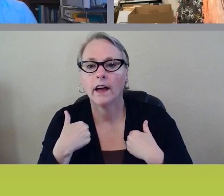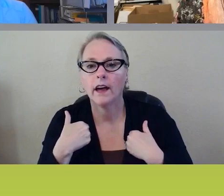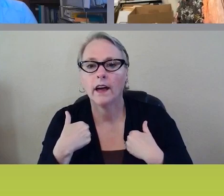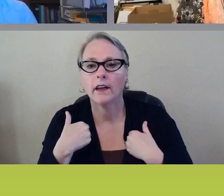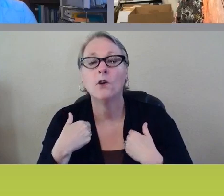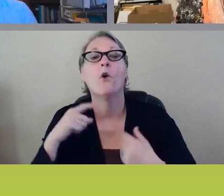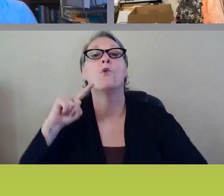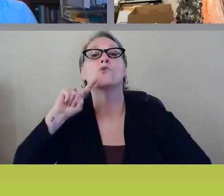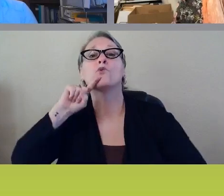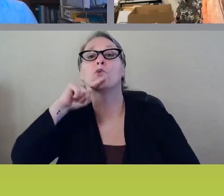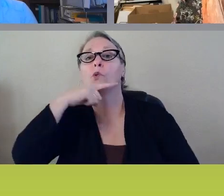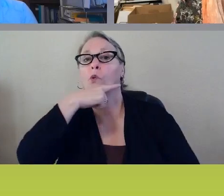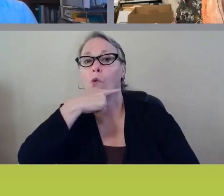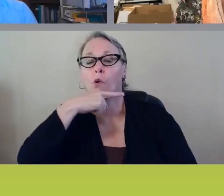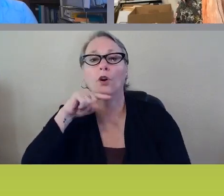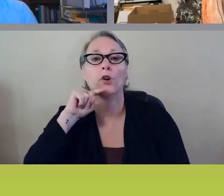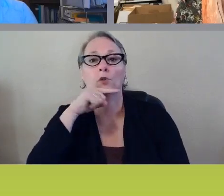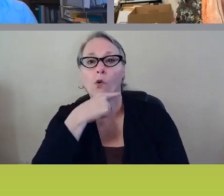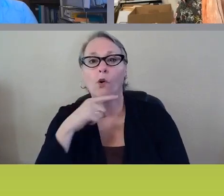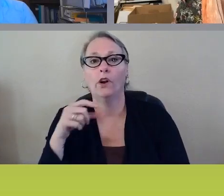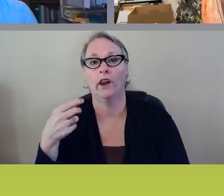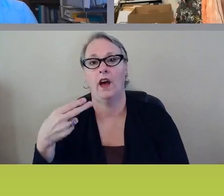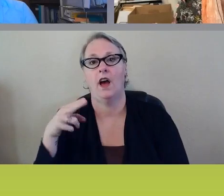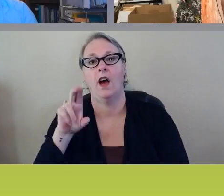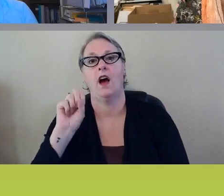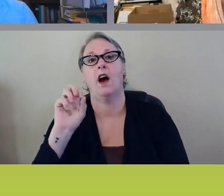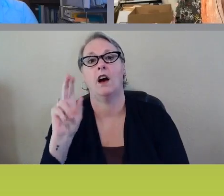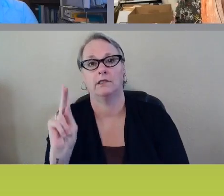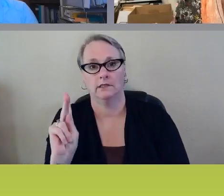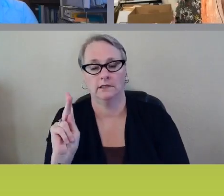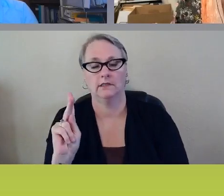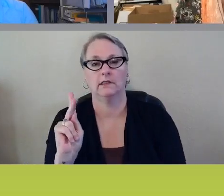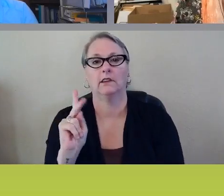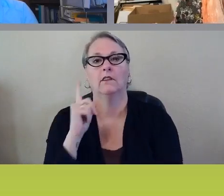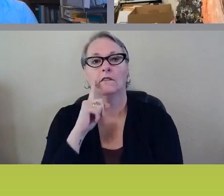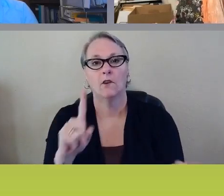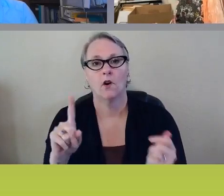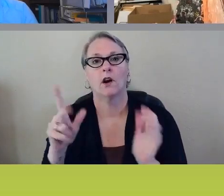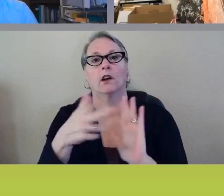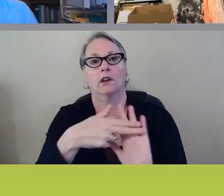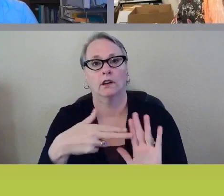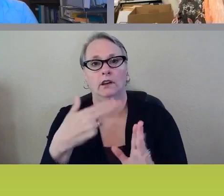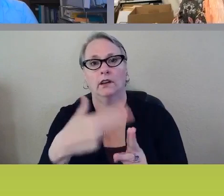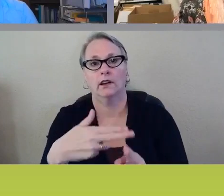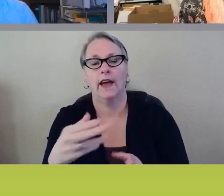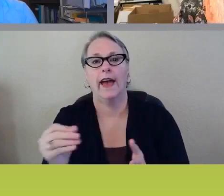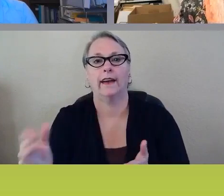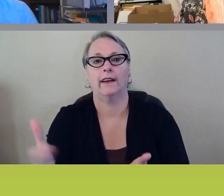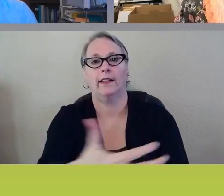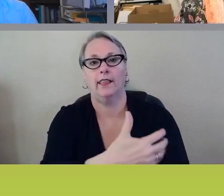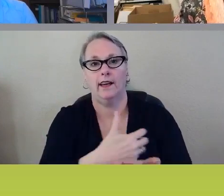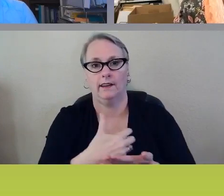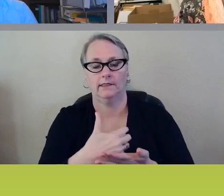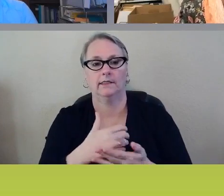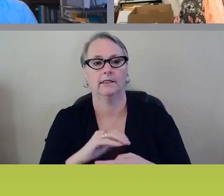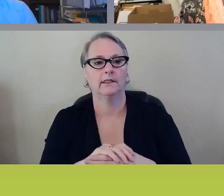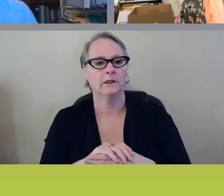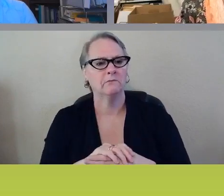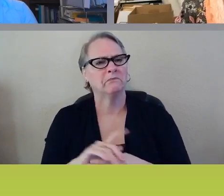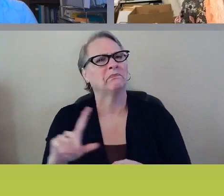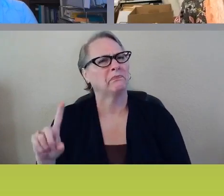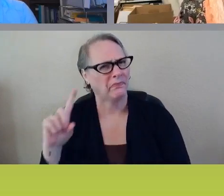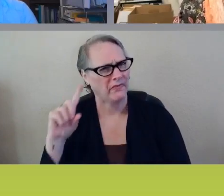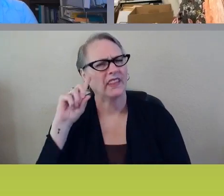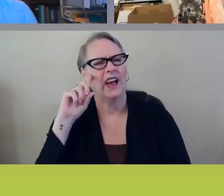and for classifying and collecting. So I think it has